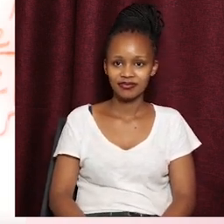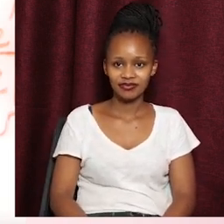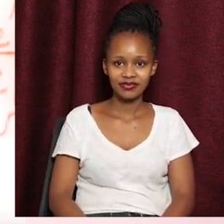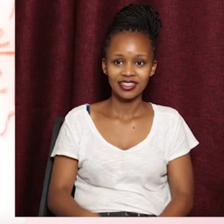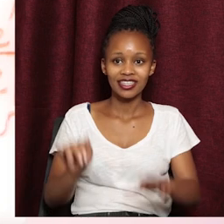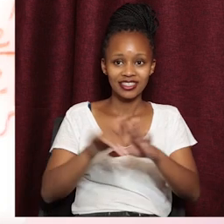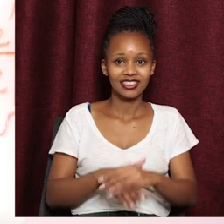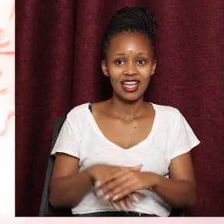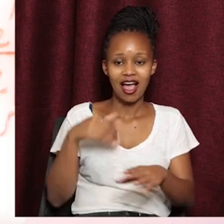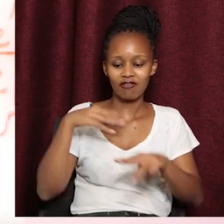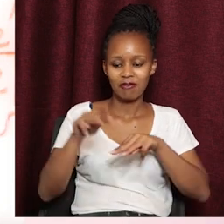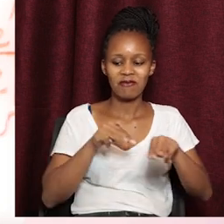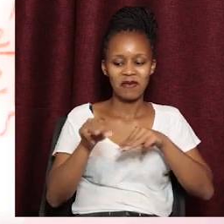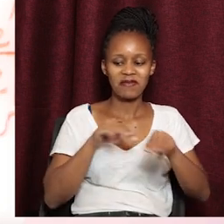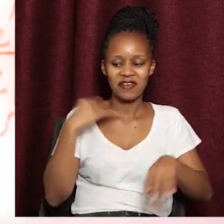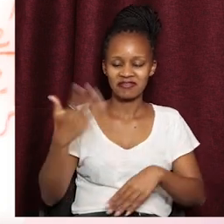Inside your watch, there is a movement.